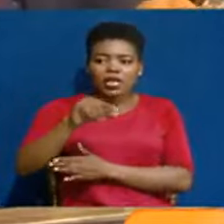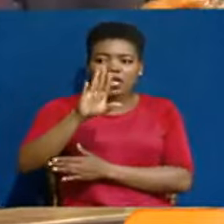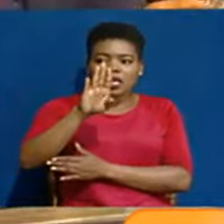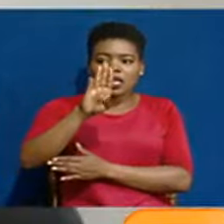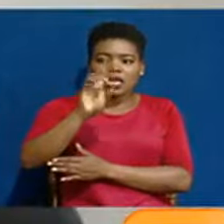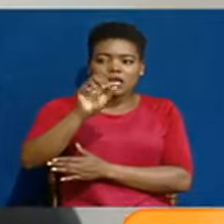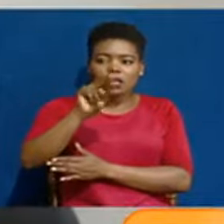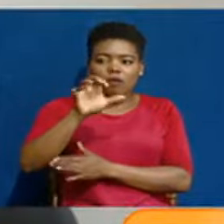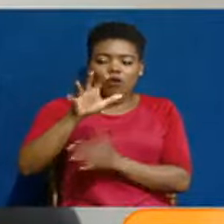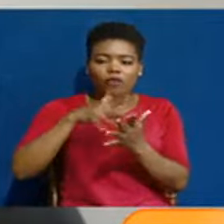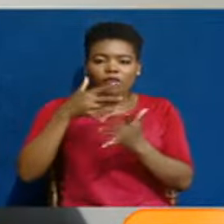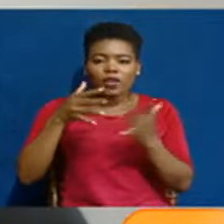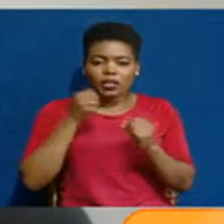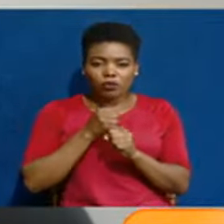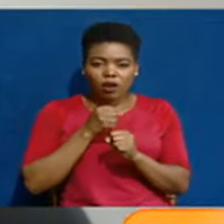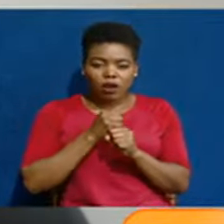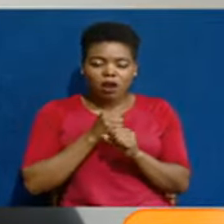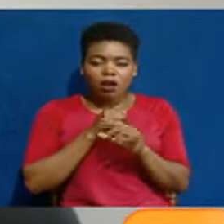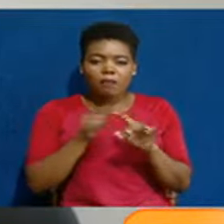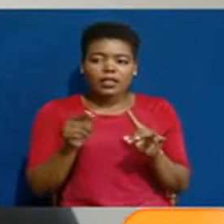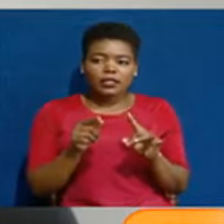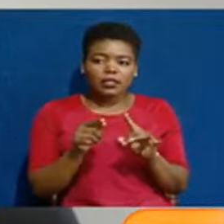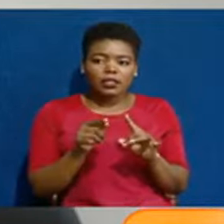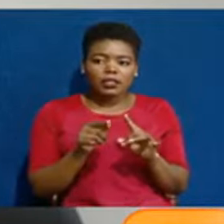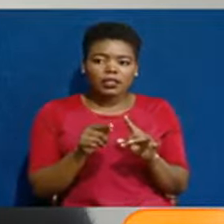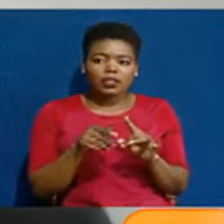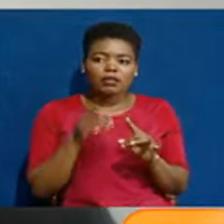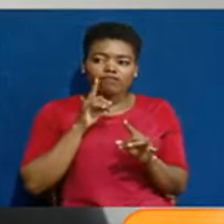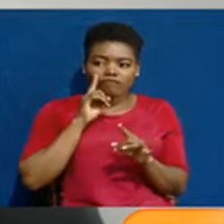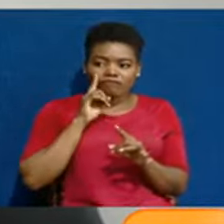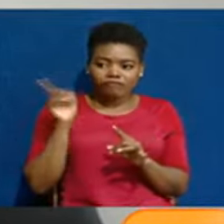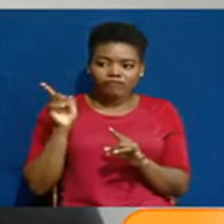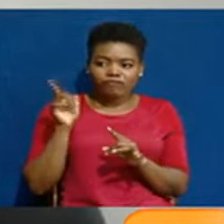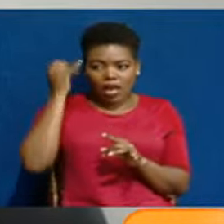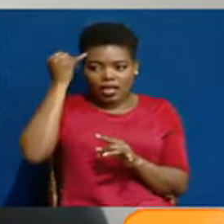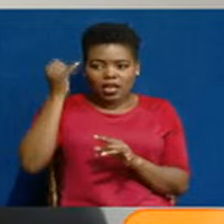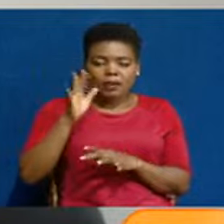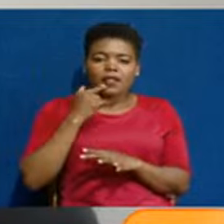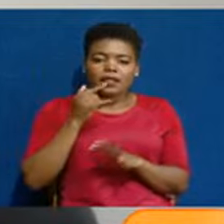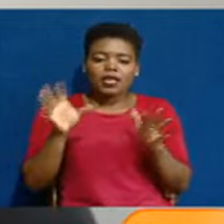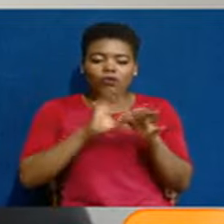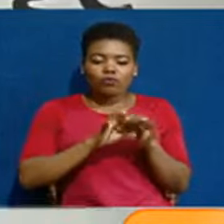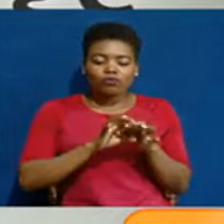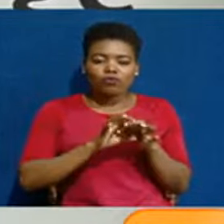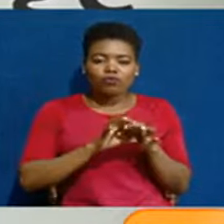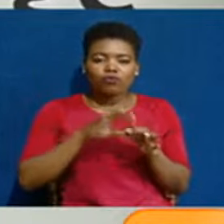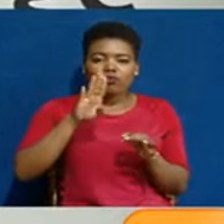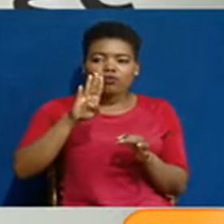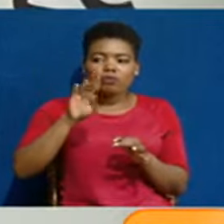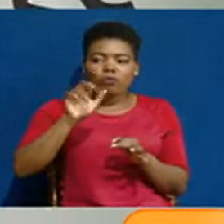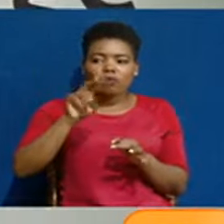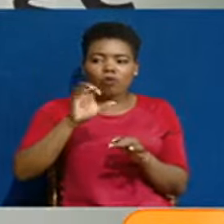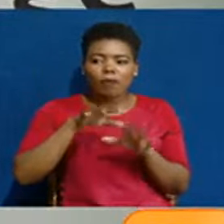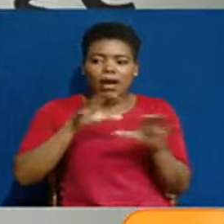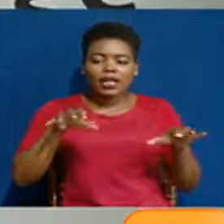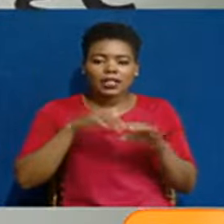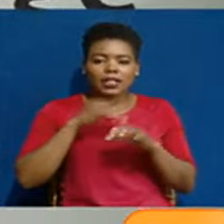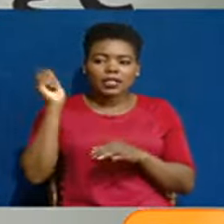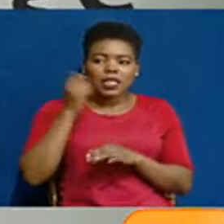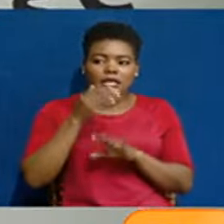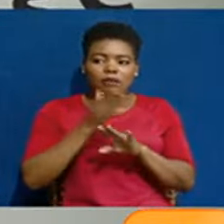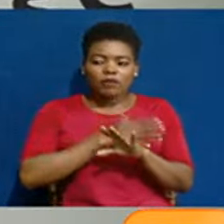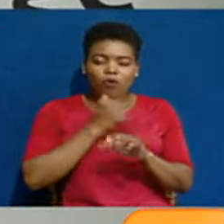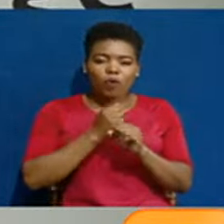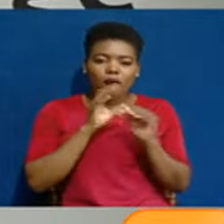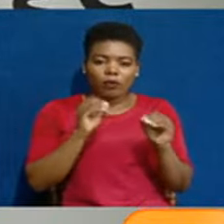telco's network. However, according to economist Chachi Lugutu, the corporate bond market in Kenya has been dormant, and that could prove